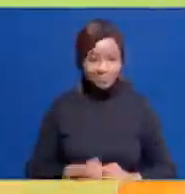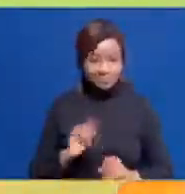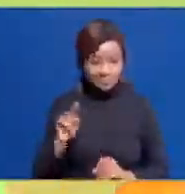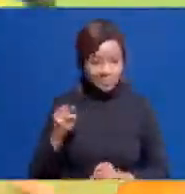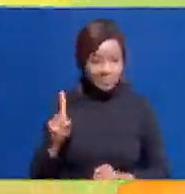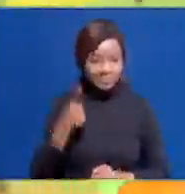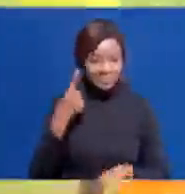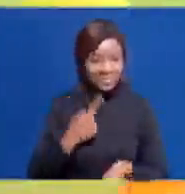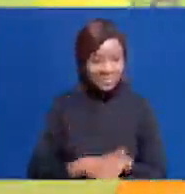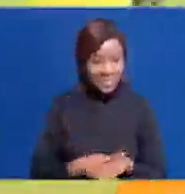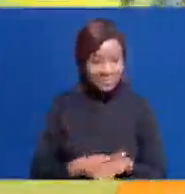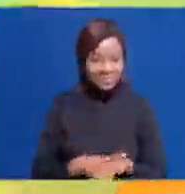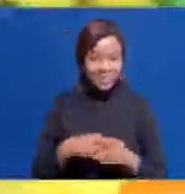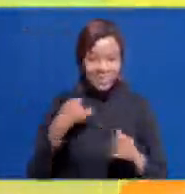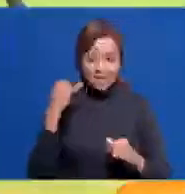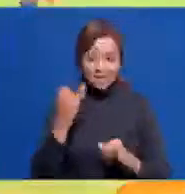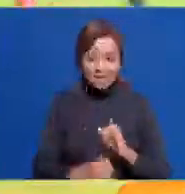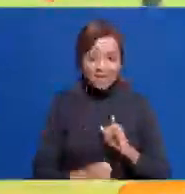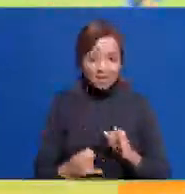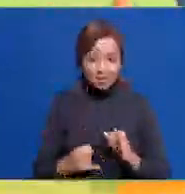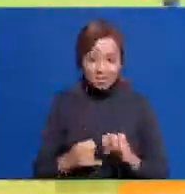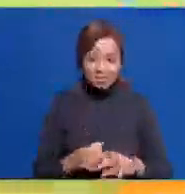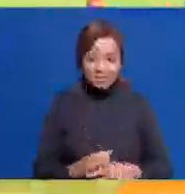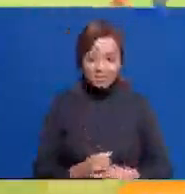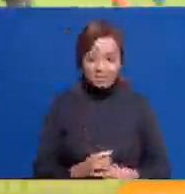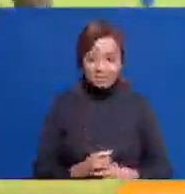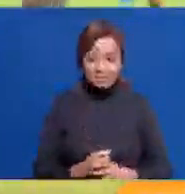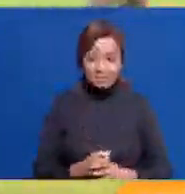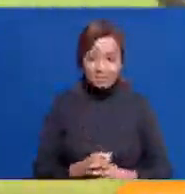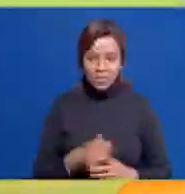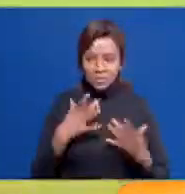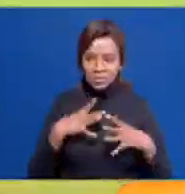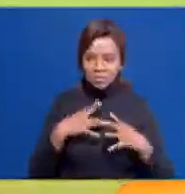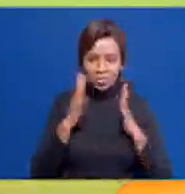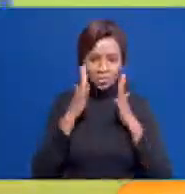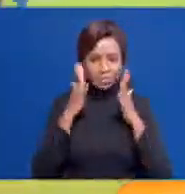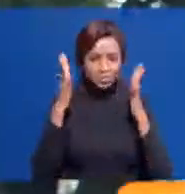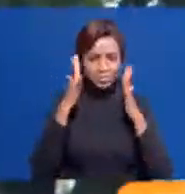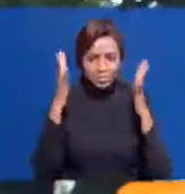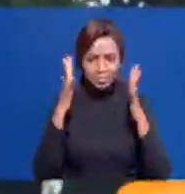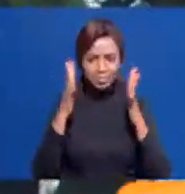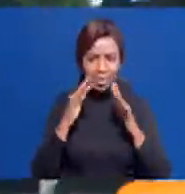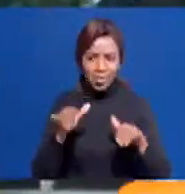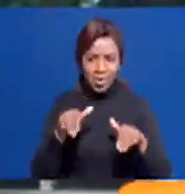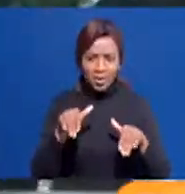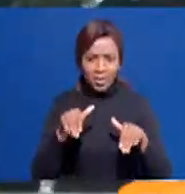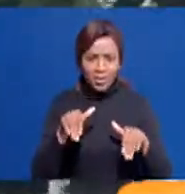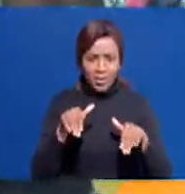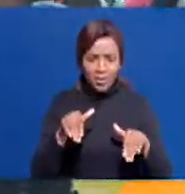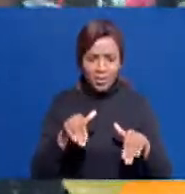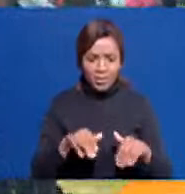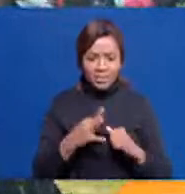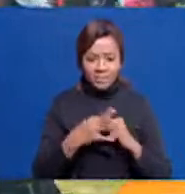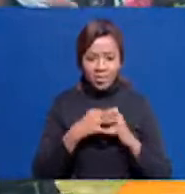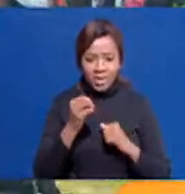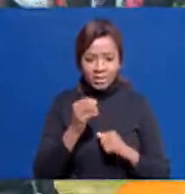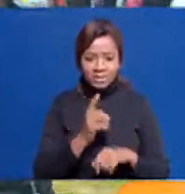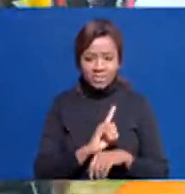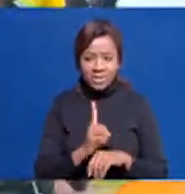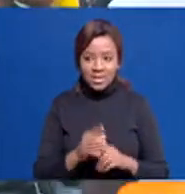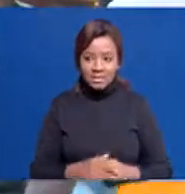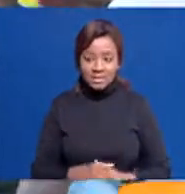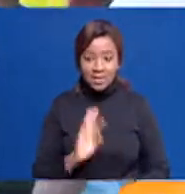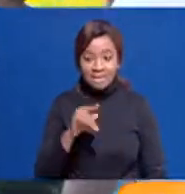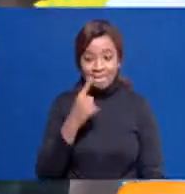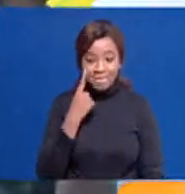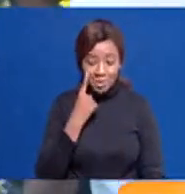time and bring the curtains down on a match that had fans on the edge of their seats for 80 or so minutes. You see,